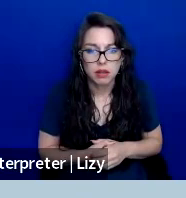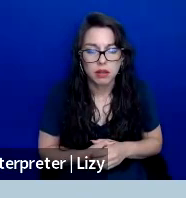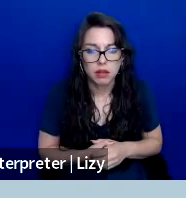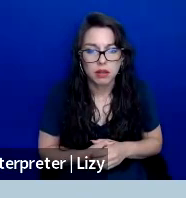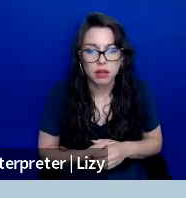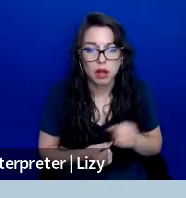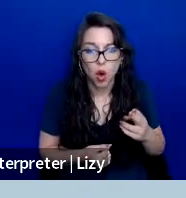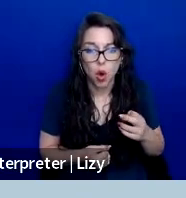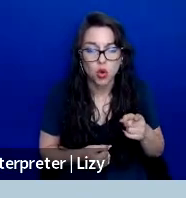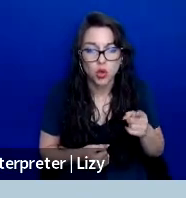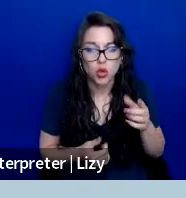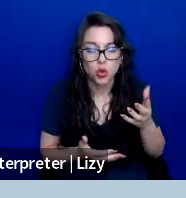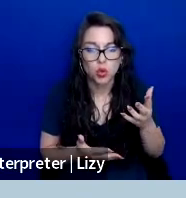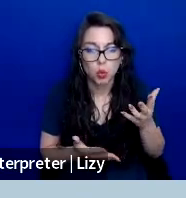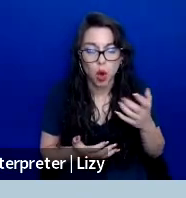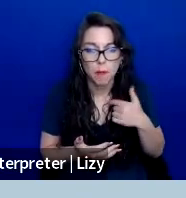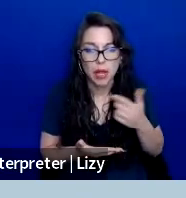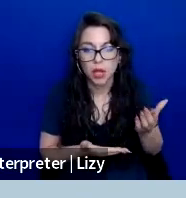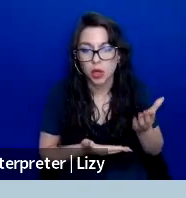Oh, you want me to bring you all the way to the classroom?